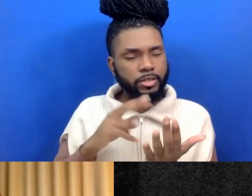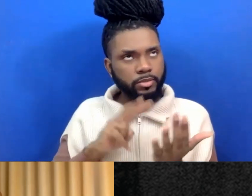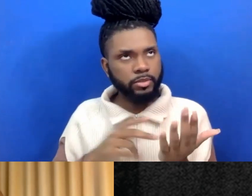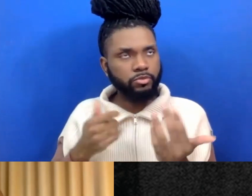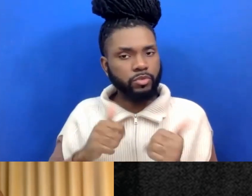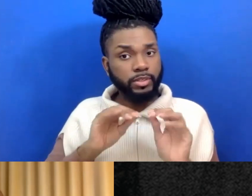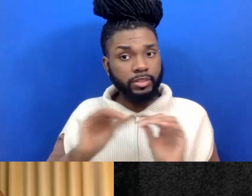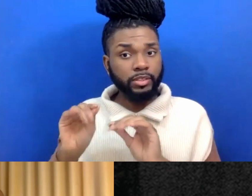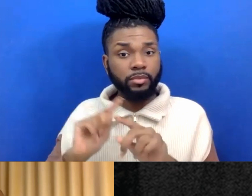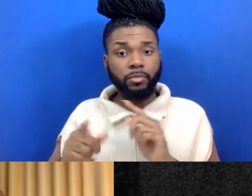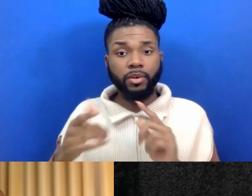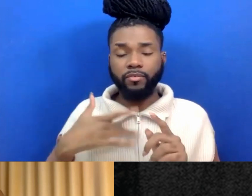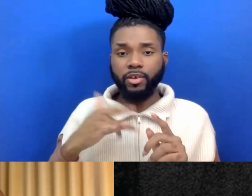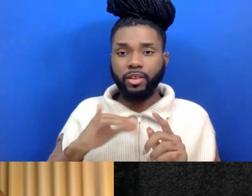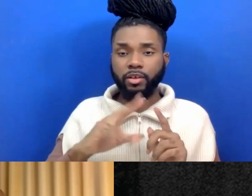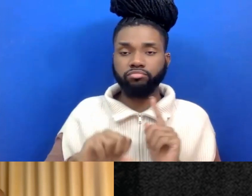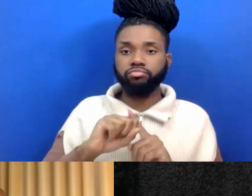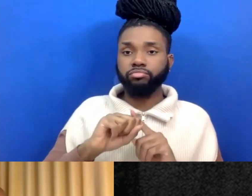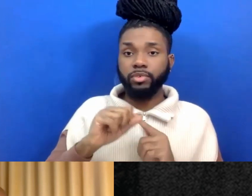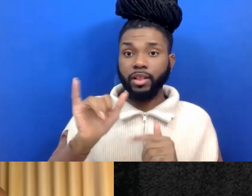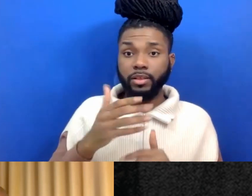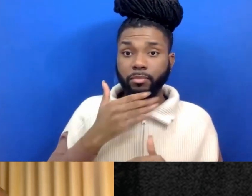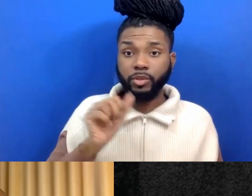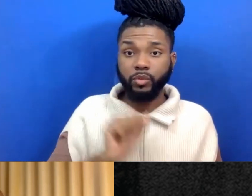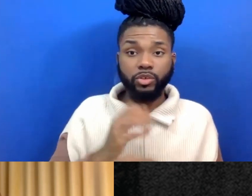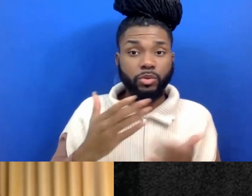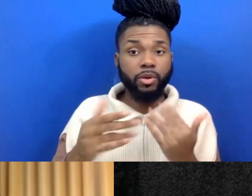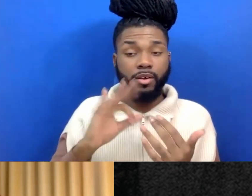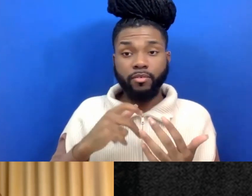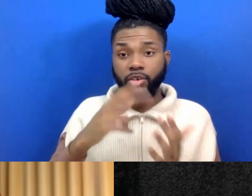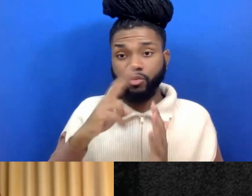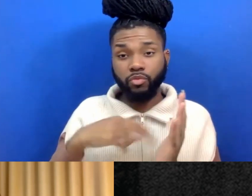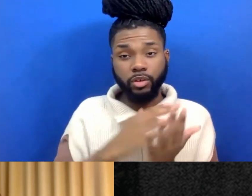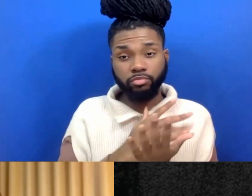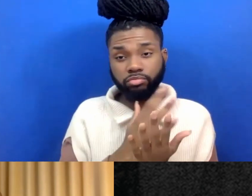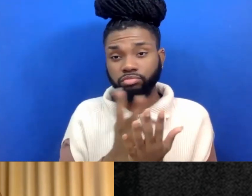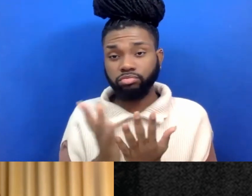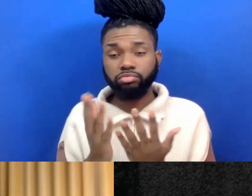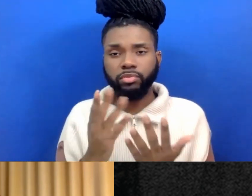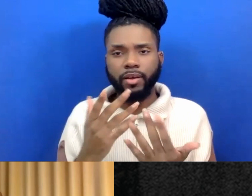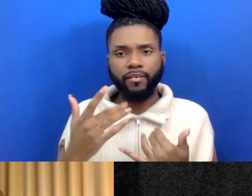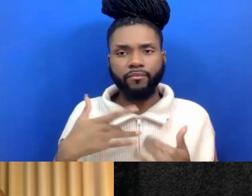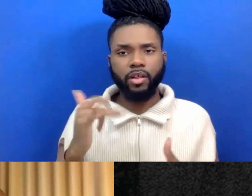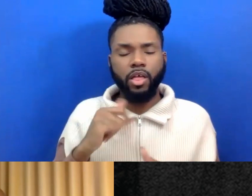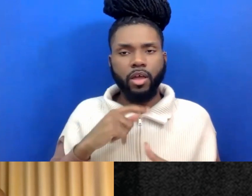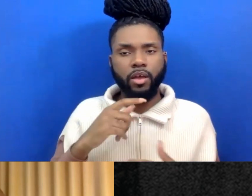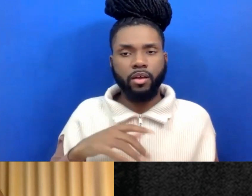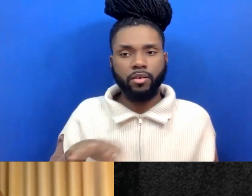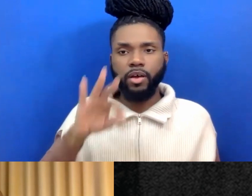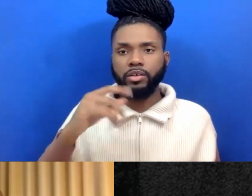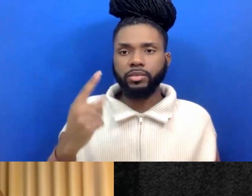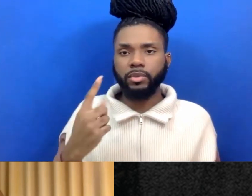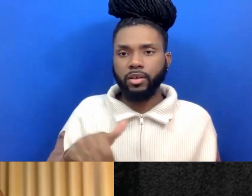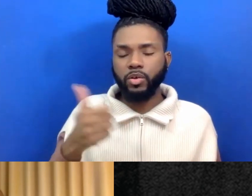it strikes me that like the best work, each time I read the entire book or a verse, I land somewhere else, some other